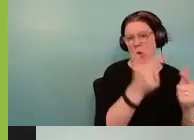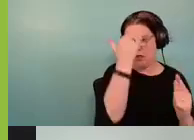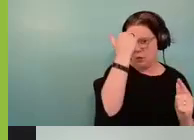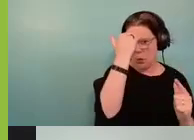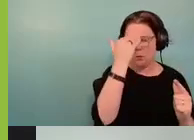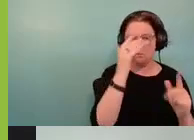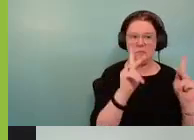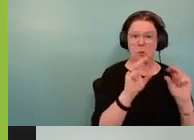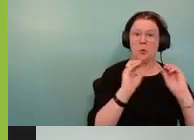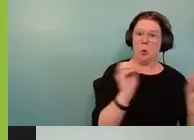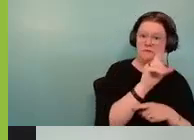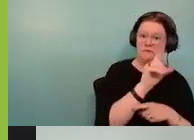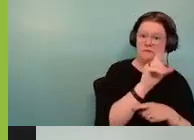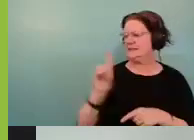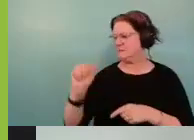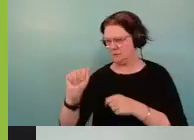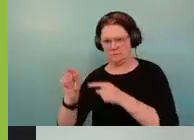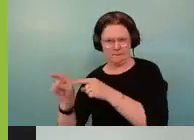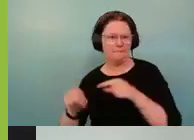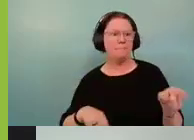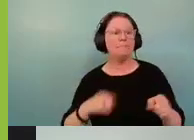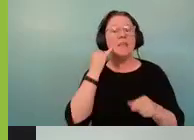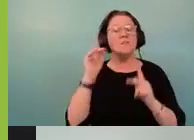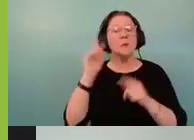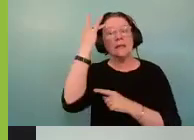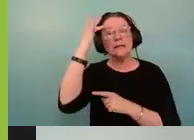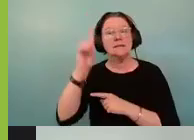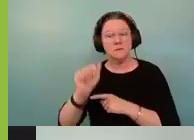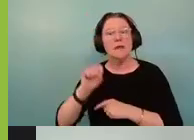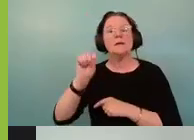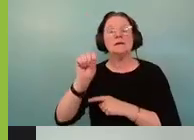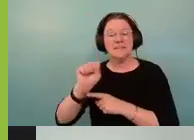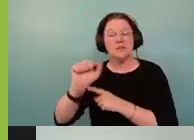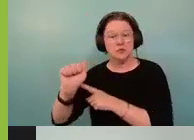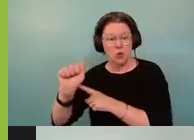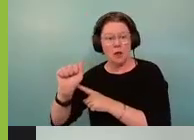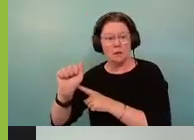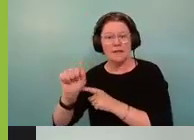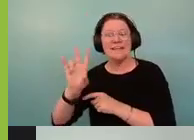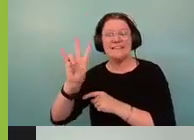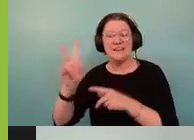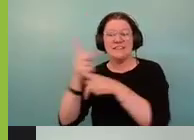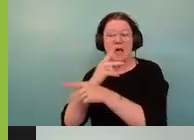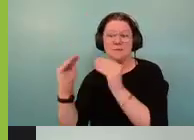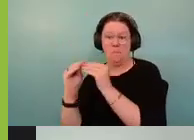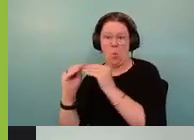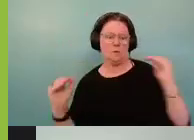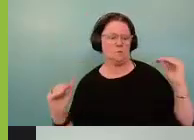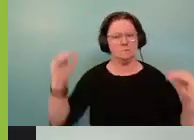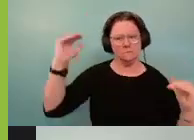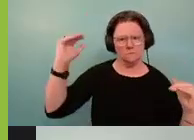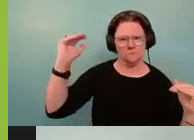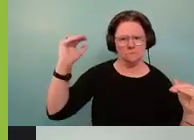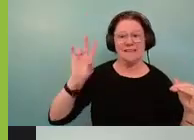people without disabilities. So people with intellectual disabilities are sexually assaulted at 7 times the rate of people without